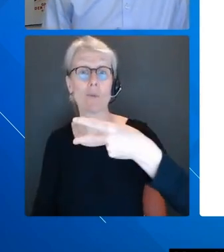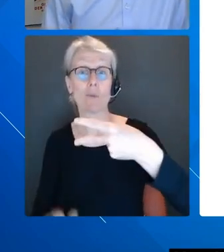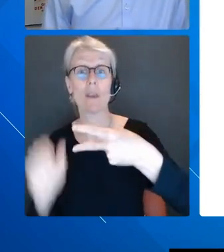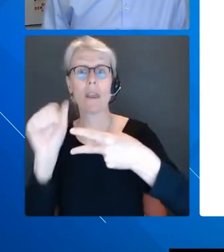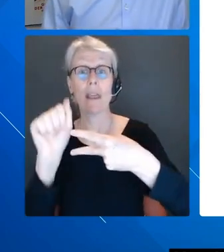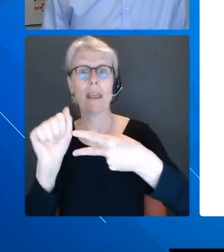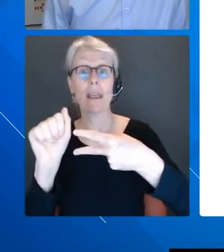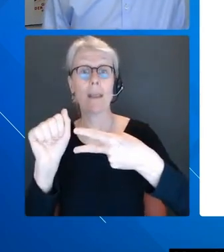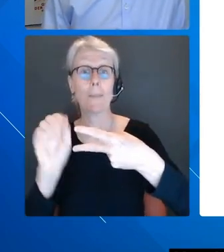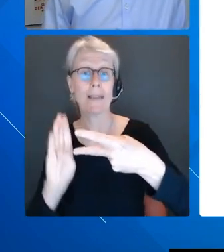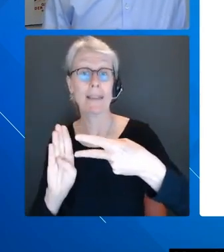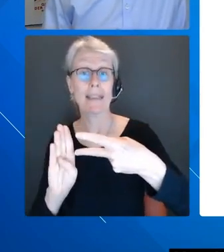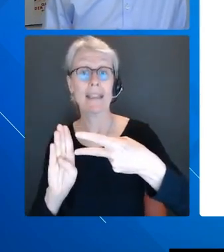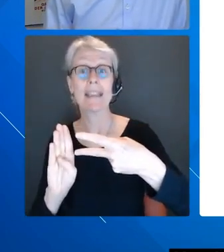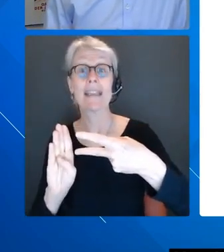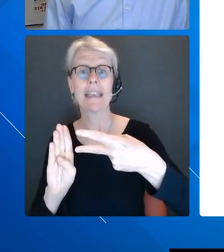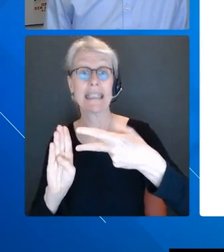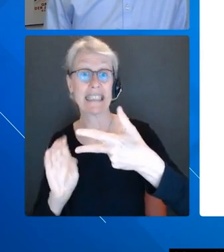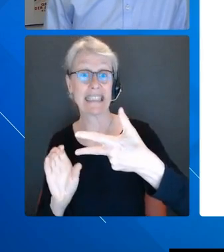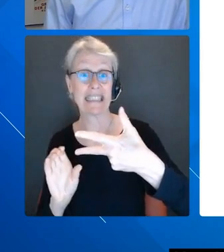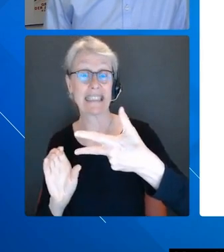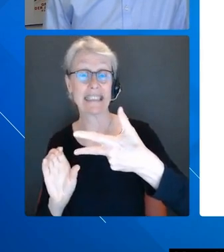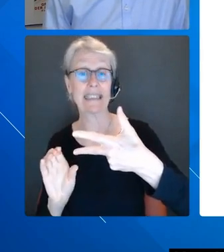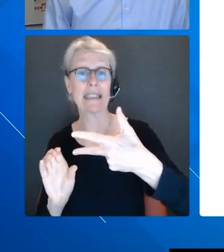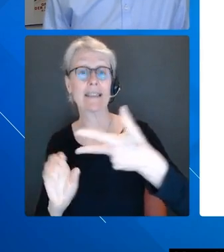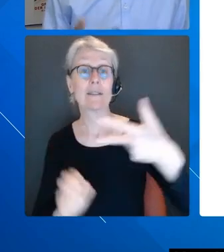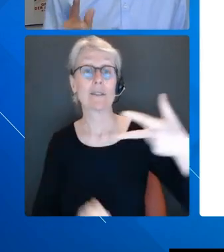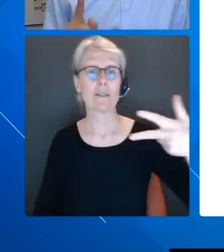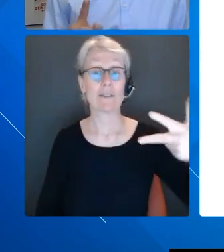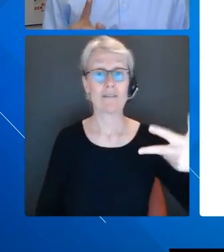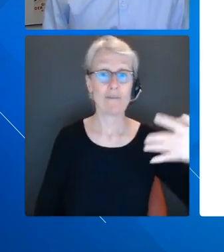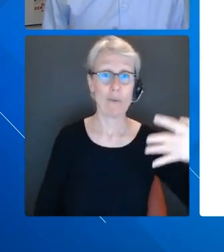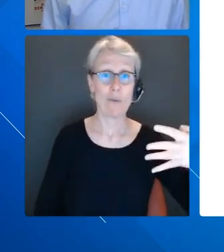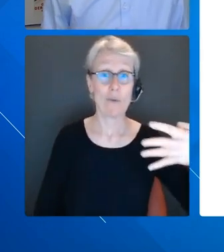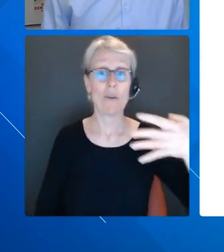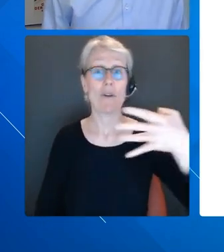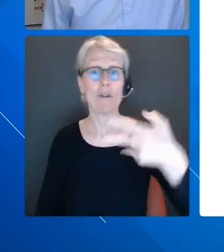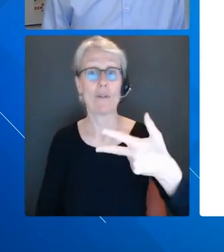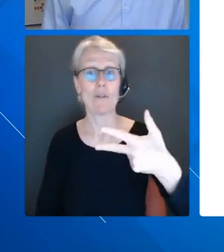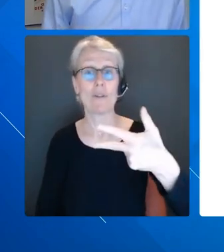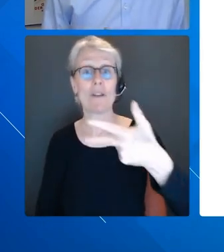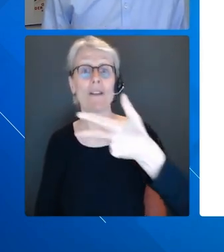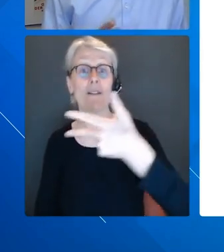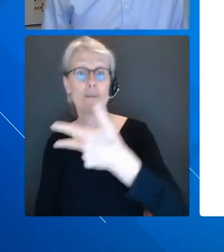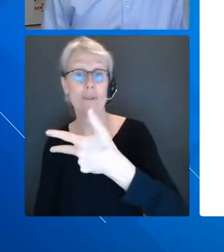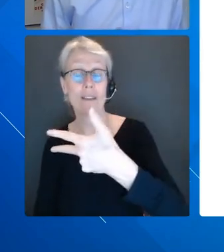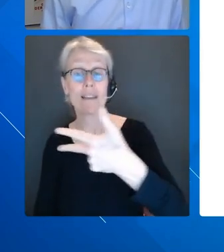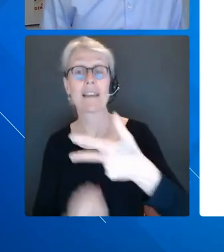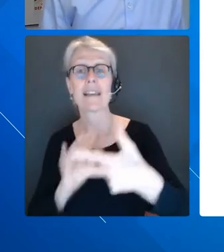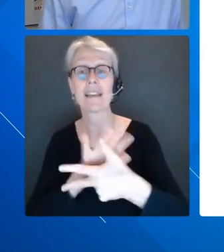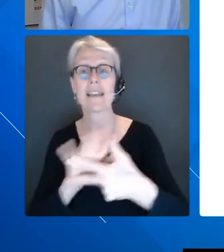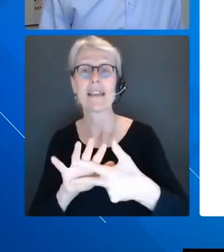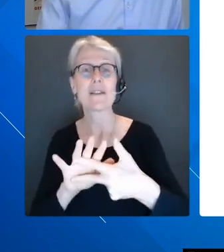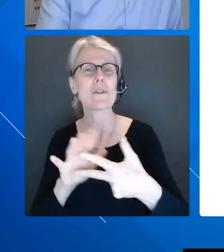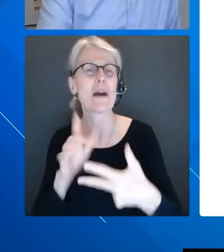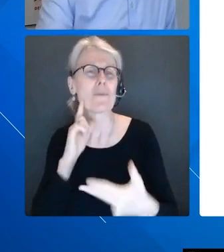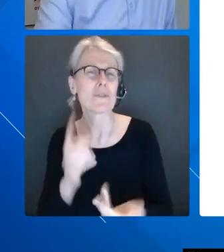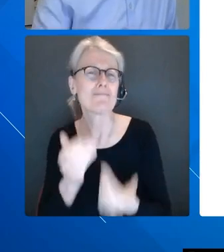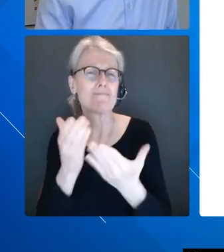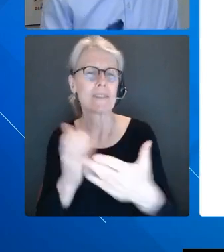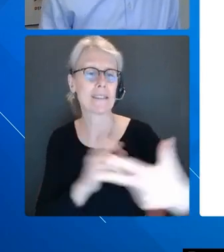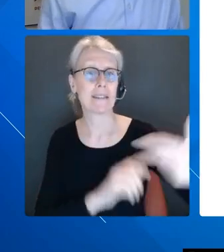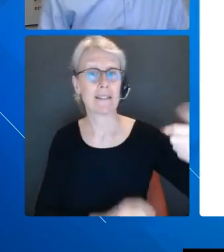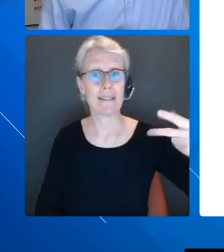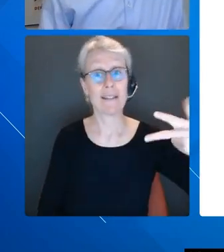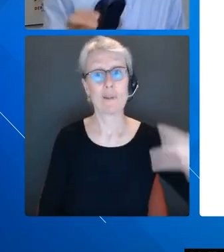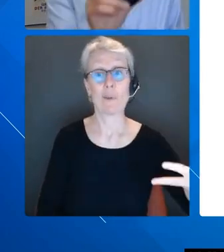it said designed for keyboard or speech only use. I would like to add a slight delay, because what happens, I'm